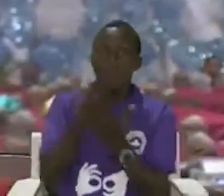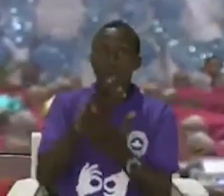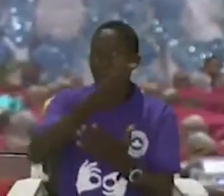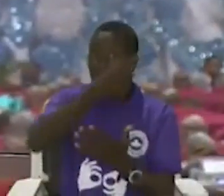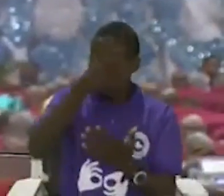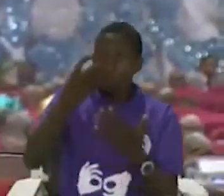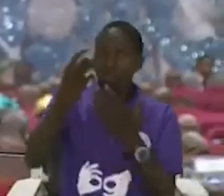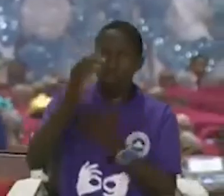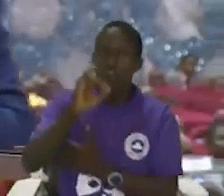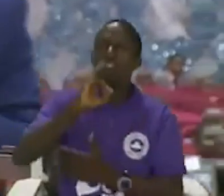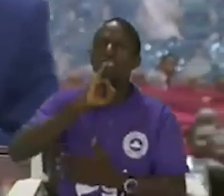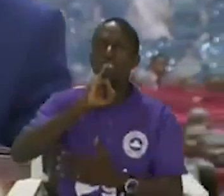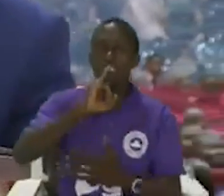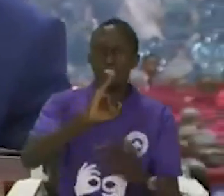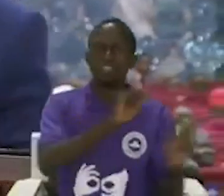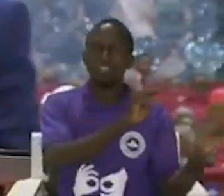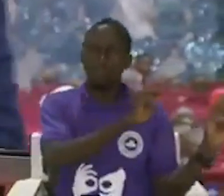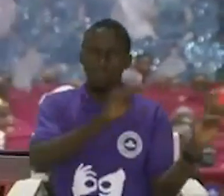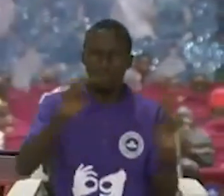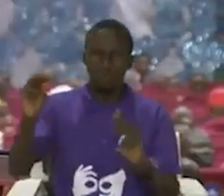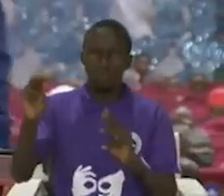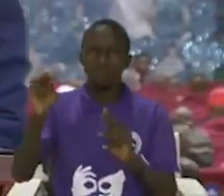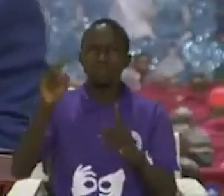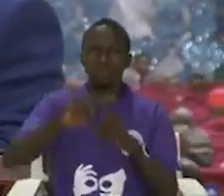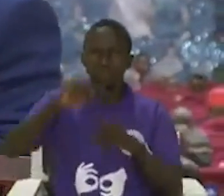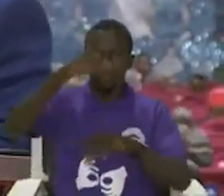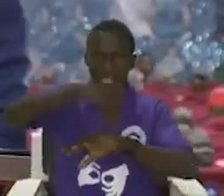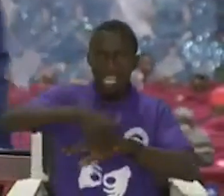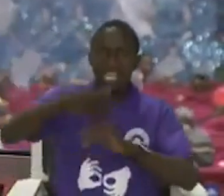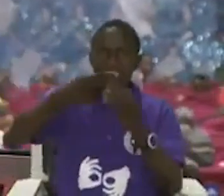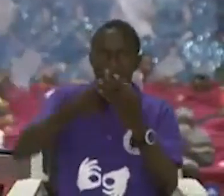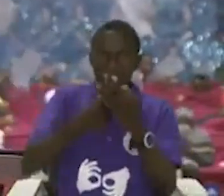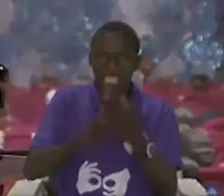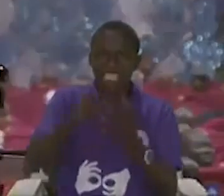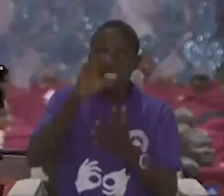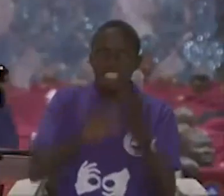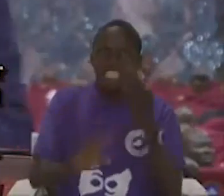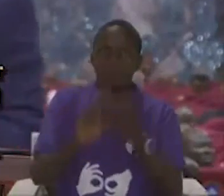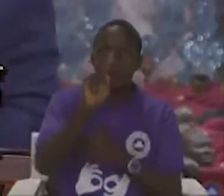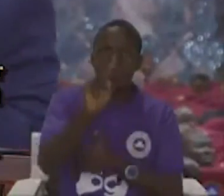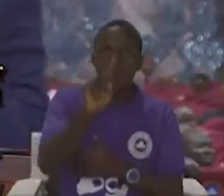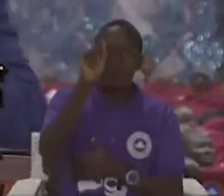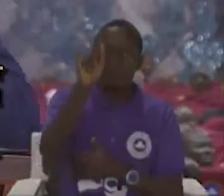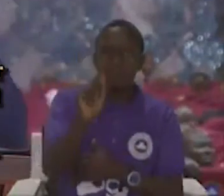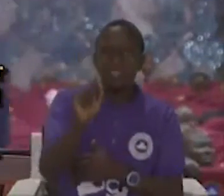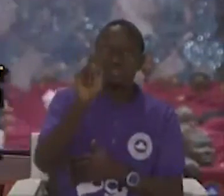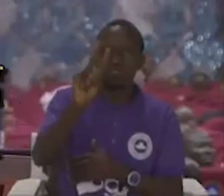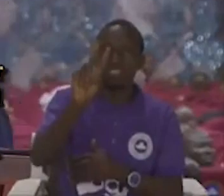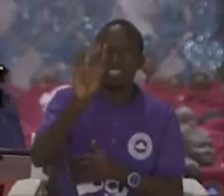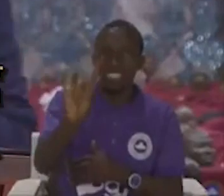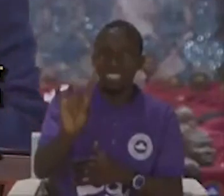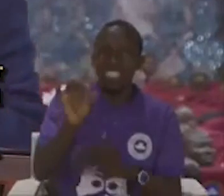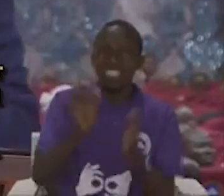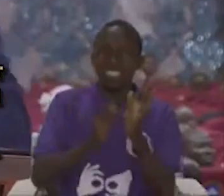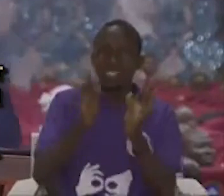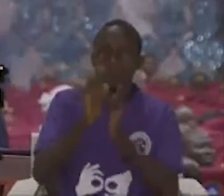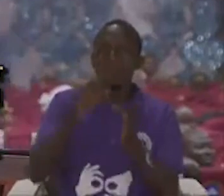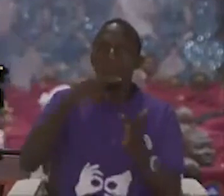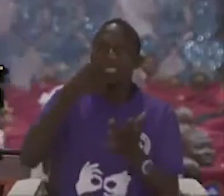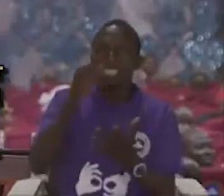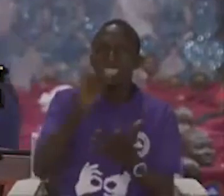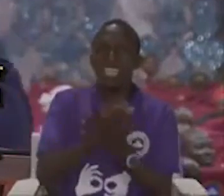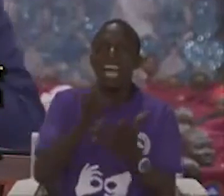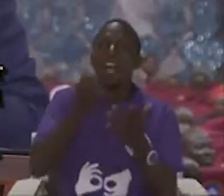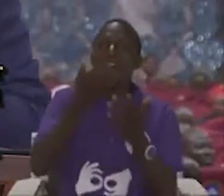move of doing great things tonight. Genesis chapter 1 verse 26 to 28. The Bible says, then God said, let us